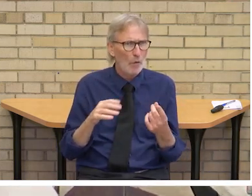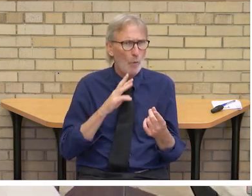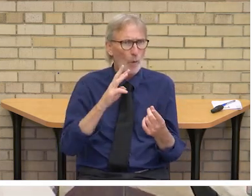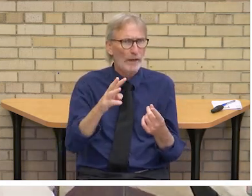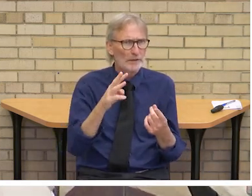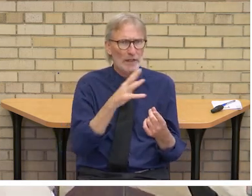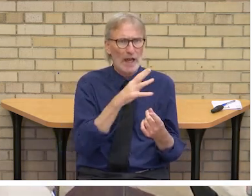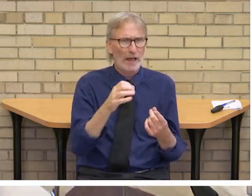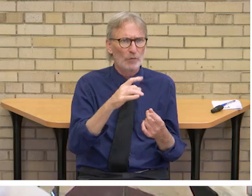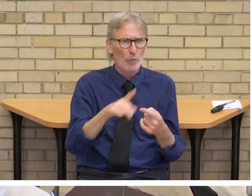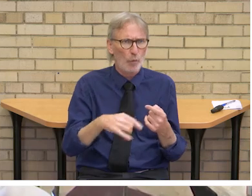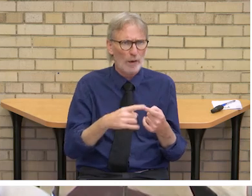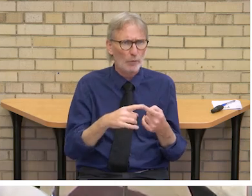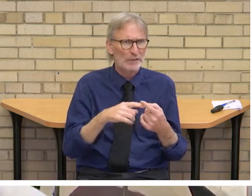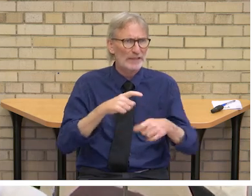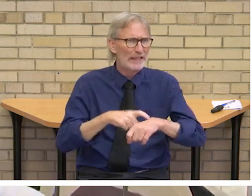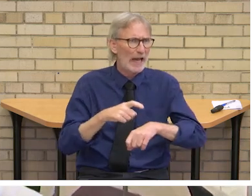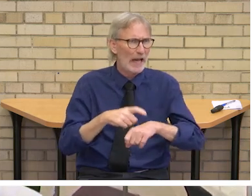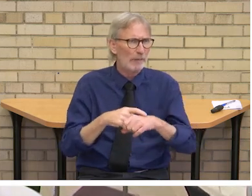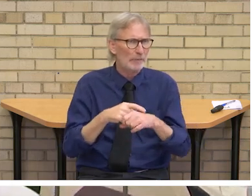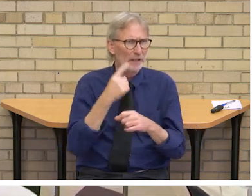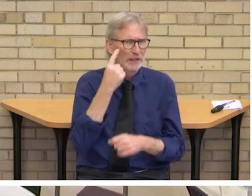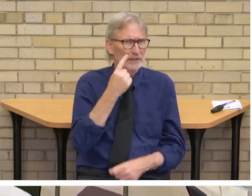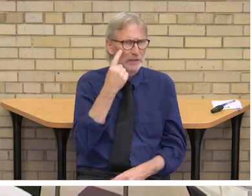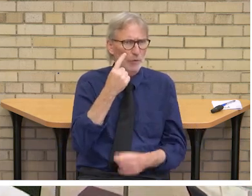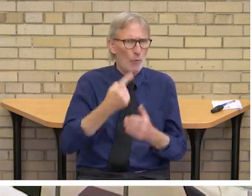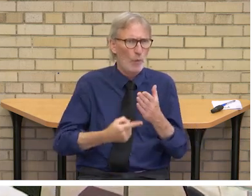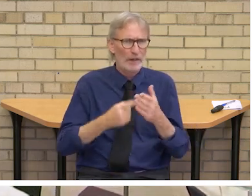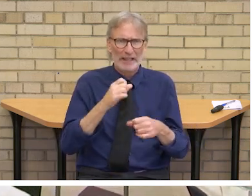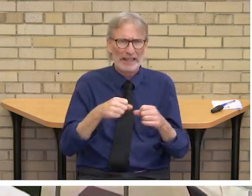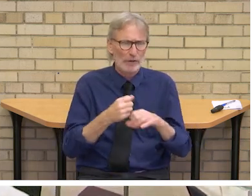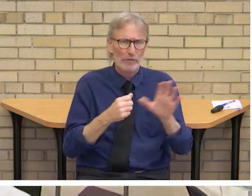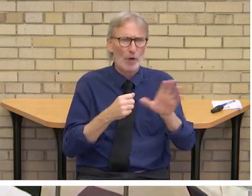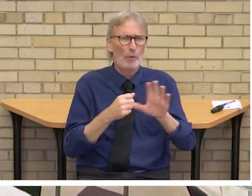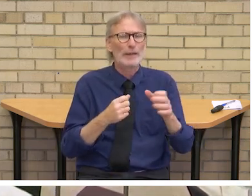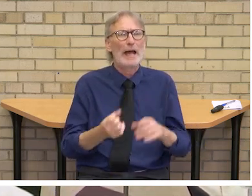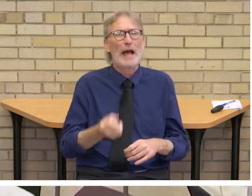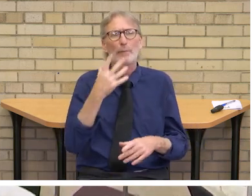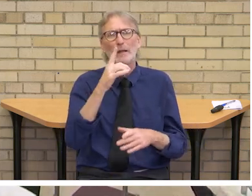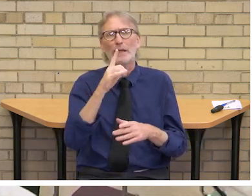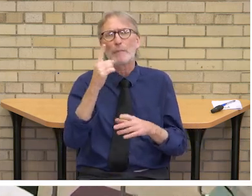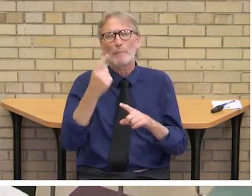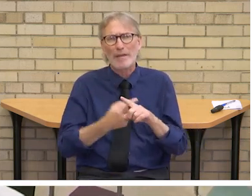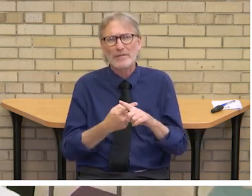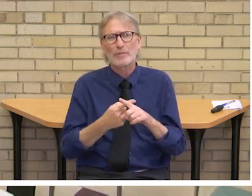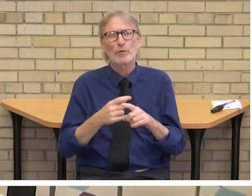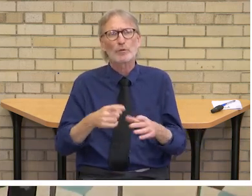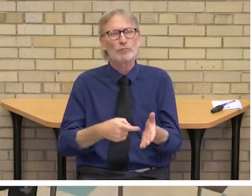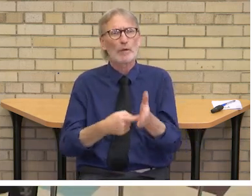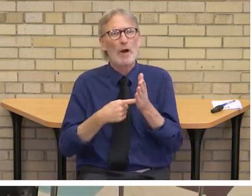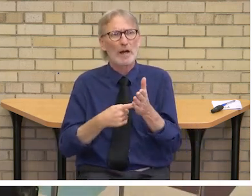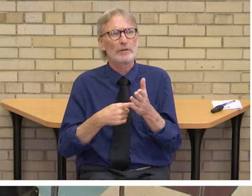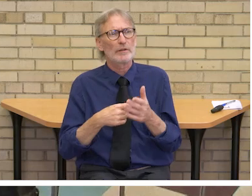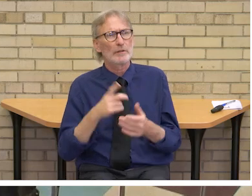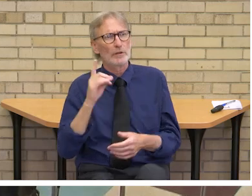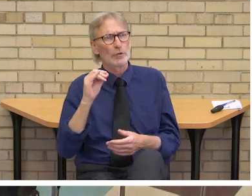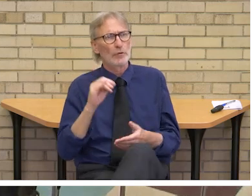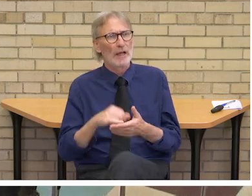was the time period, not just what year it was done, but how many months was it done for?